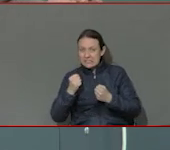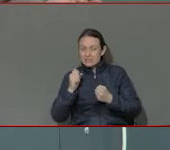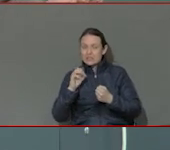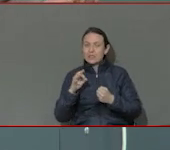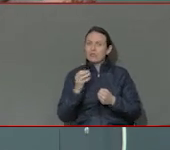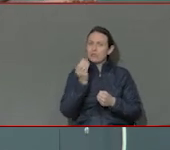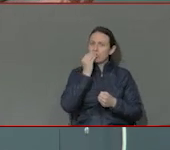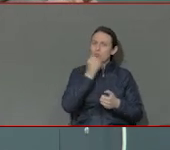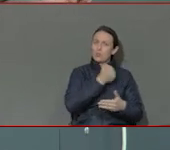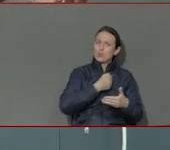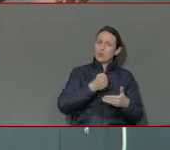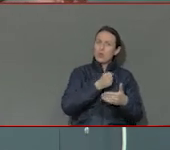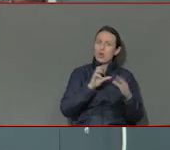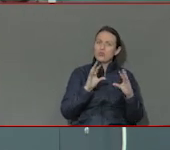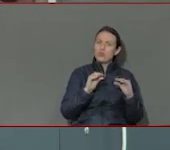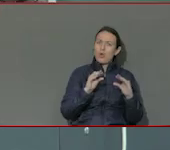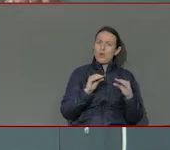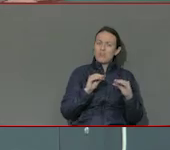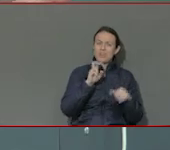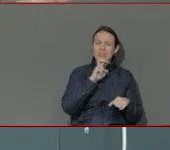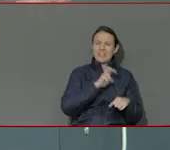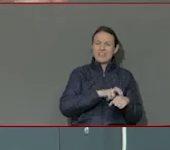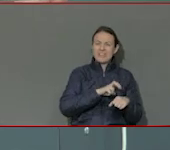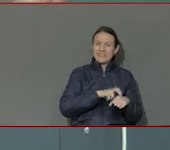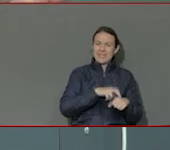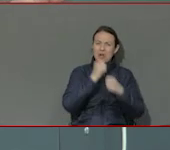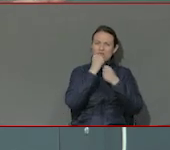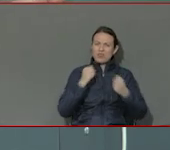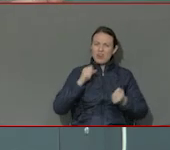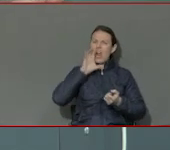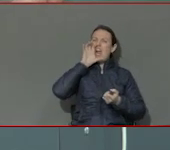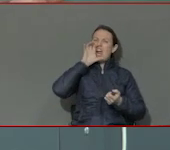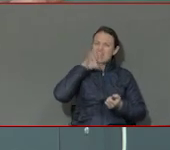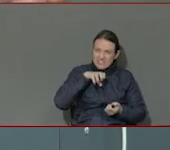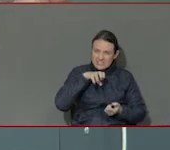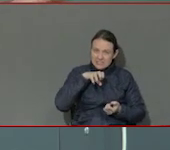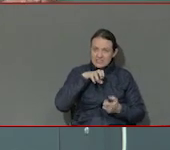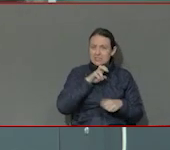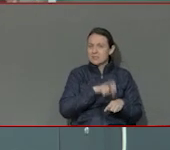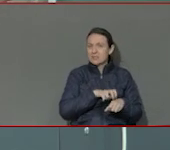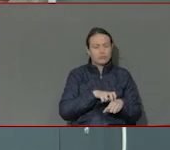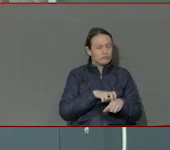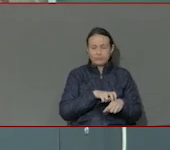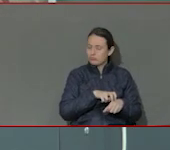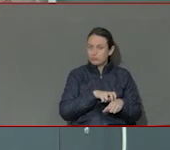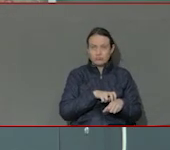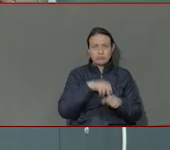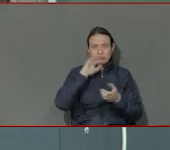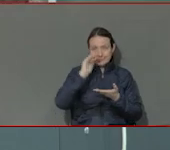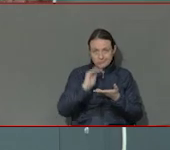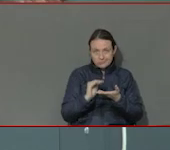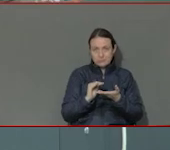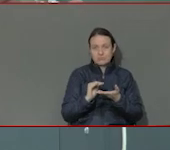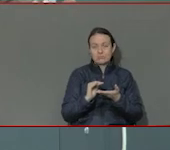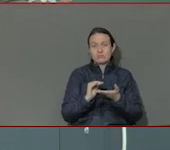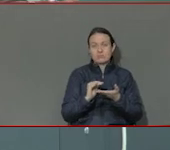cooked and soft, it means the biting force will be what? Will be reduced.